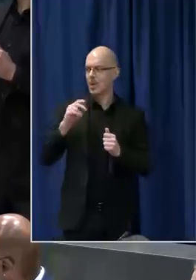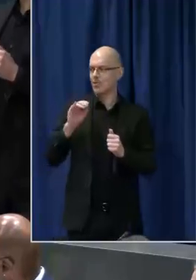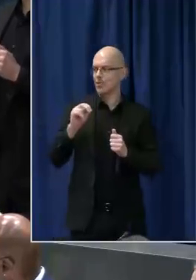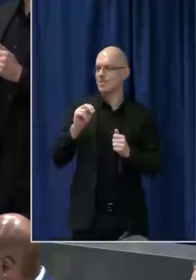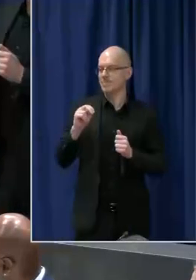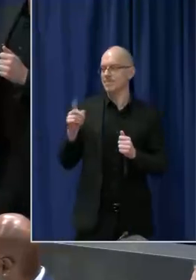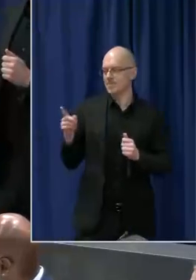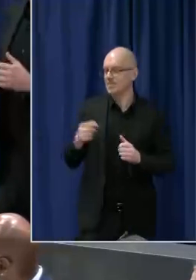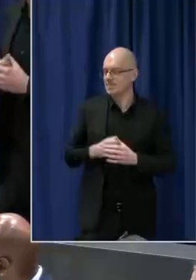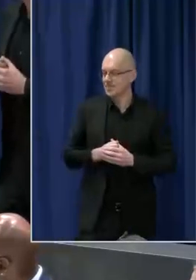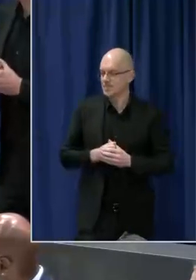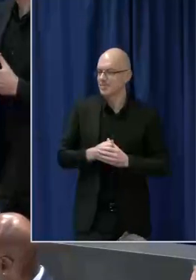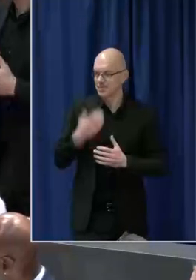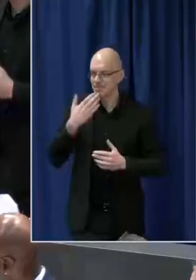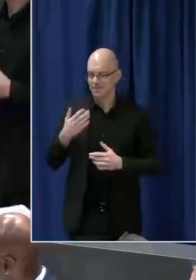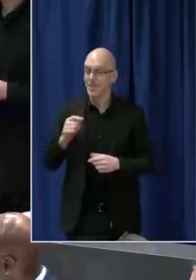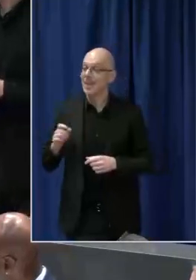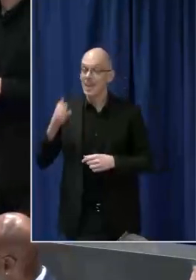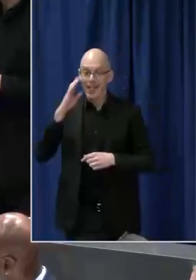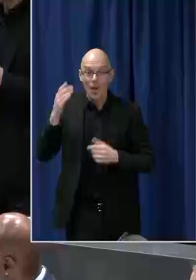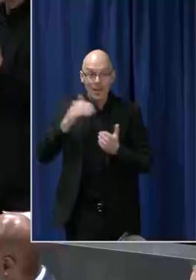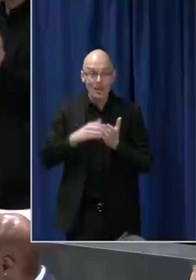Telehondra again. Good to see you guys.